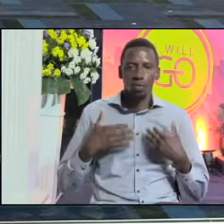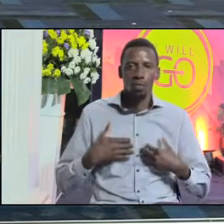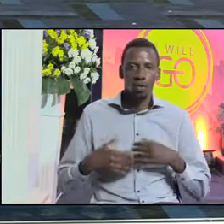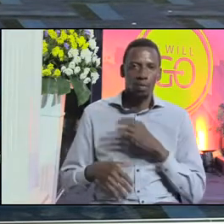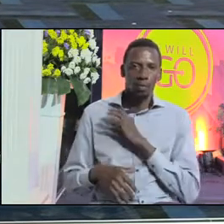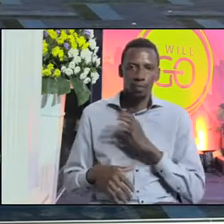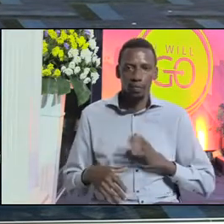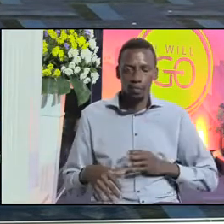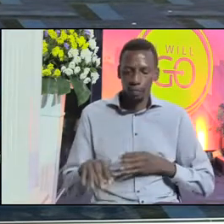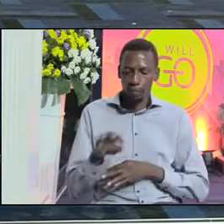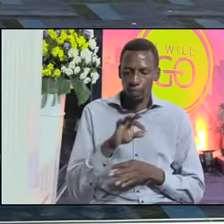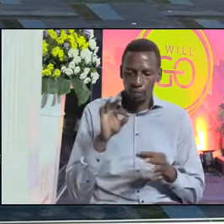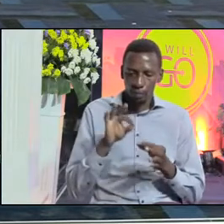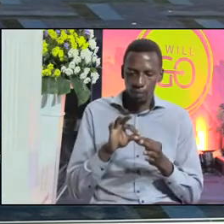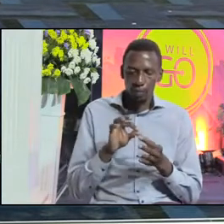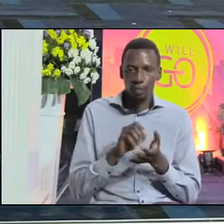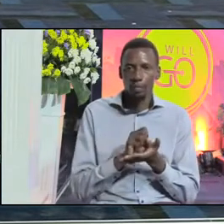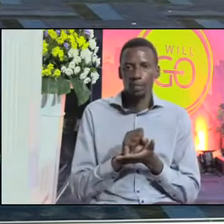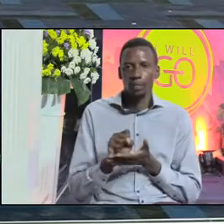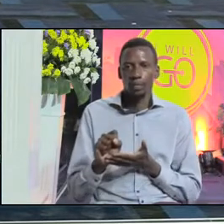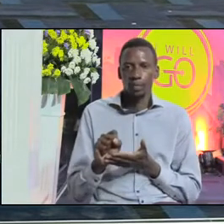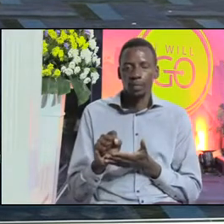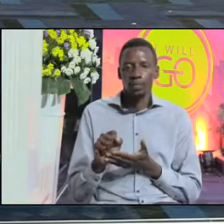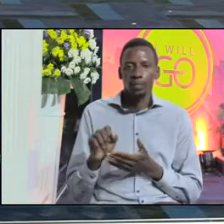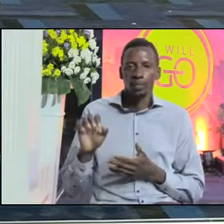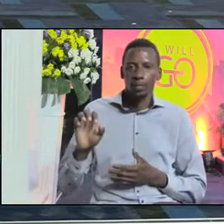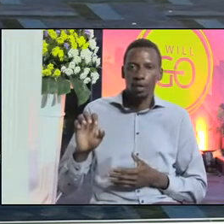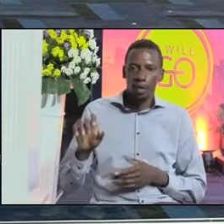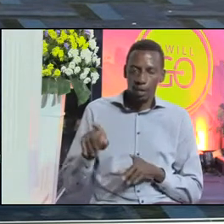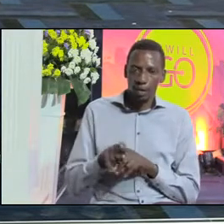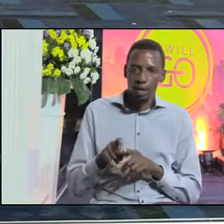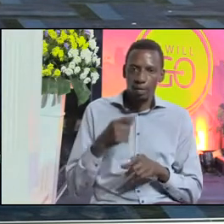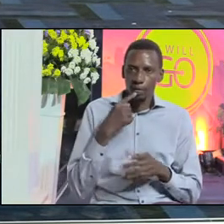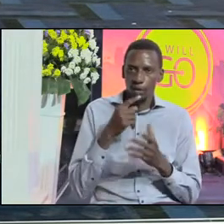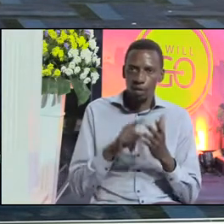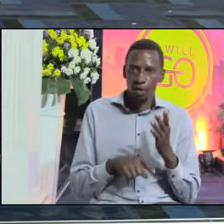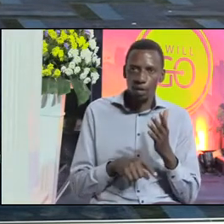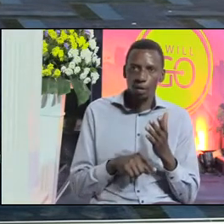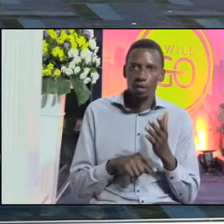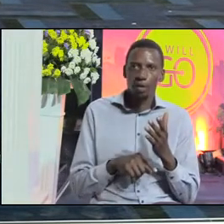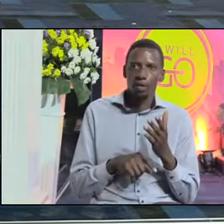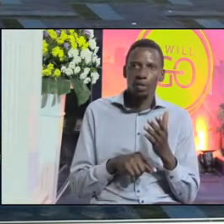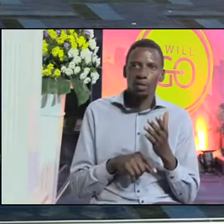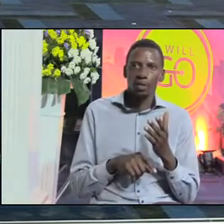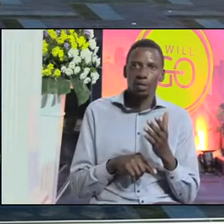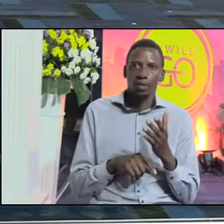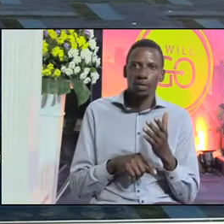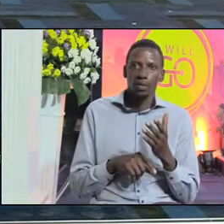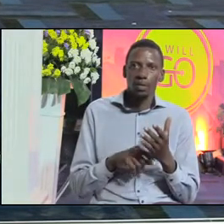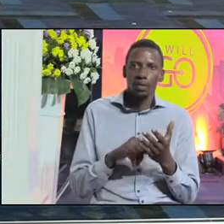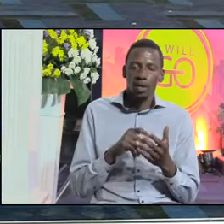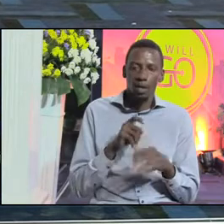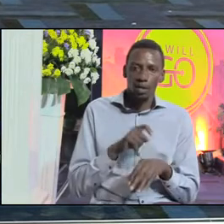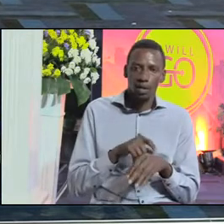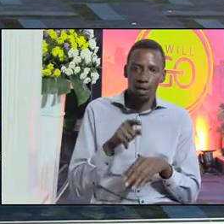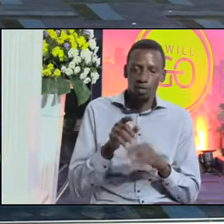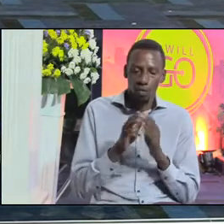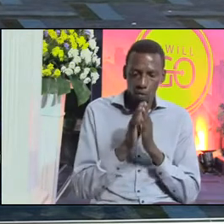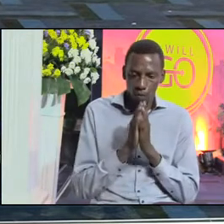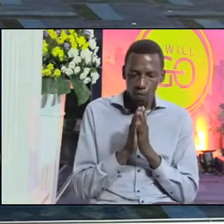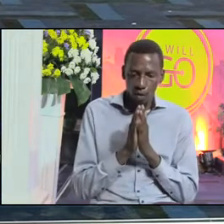saints. Ephesians also says that even though when you pray, you must pray